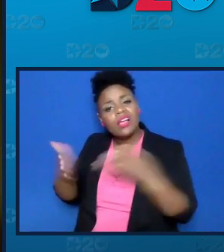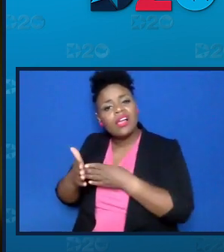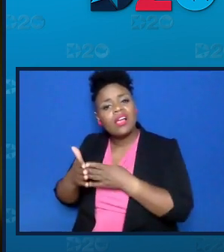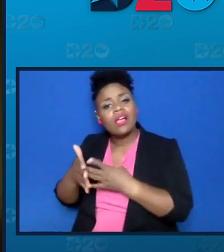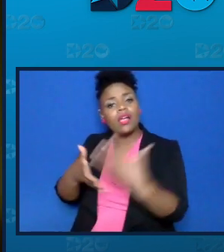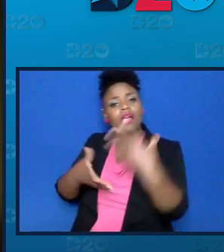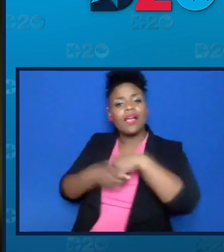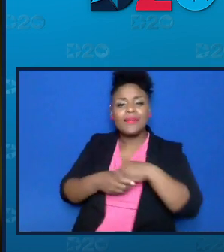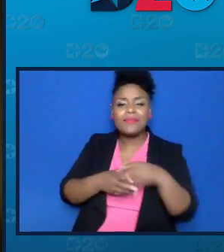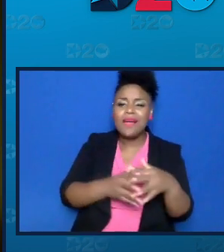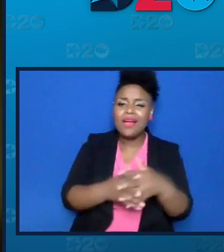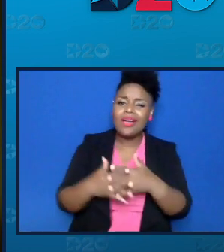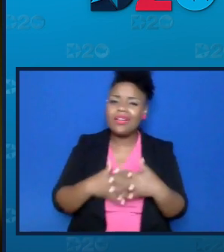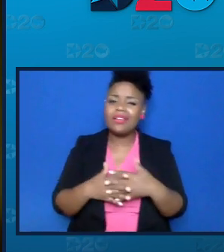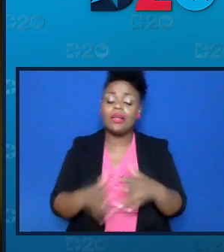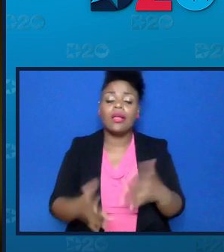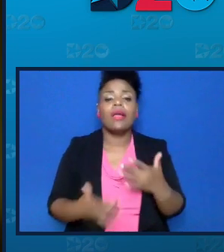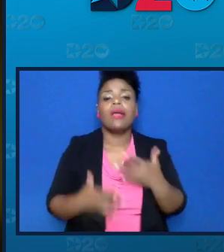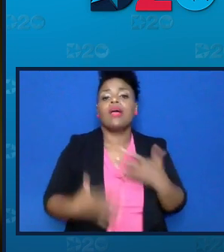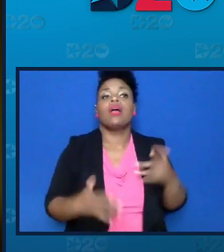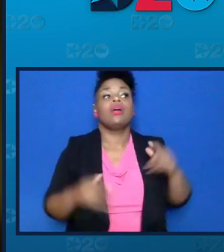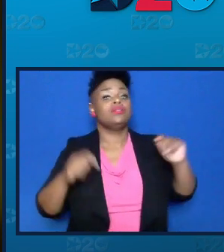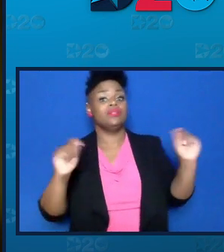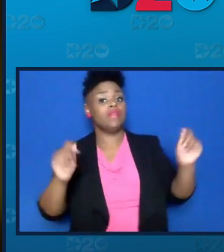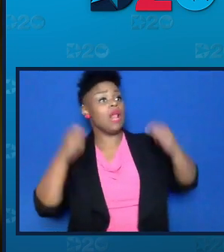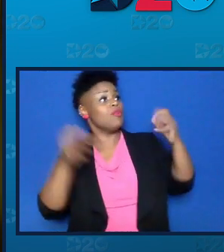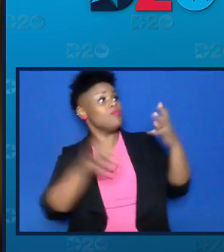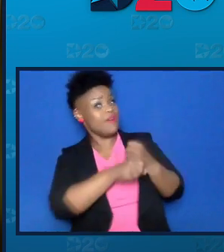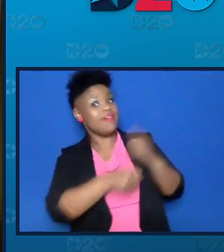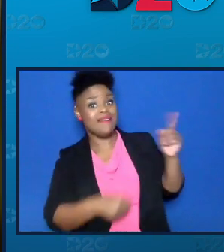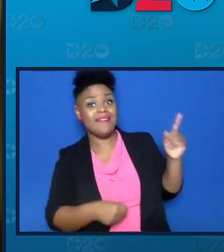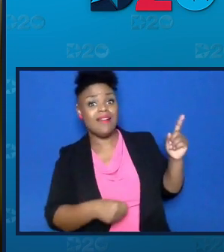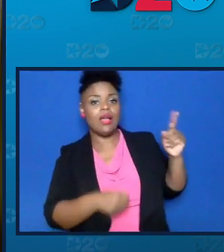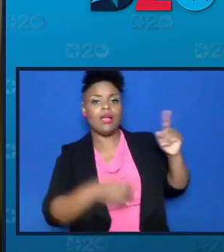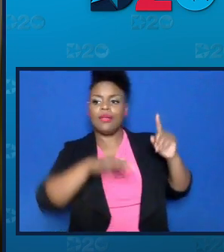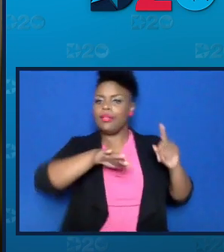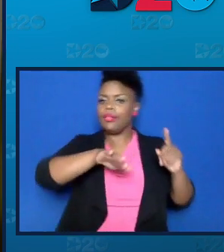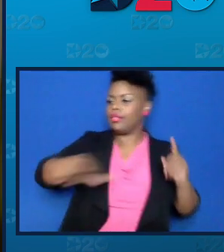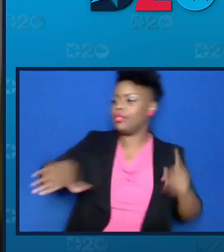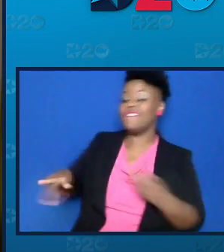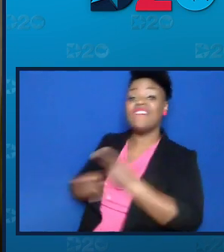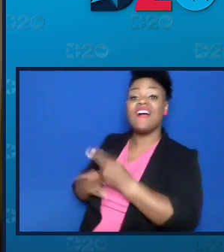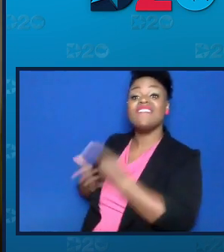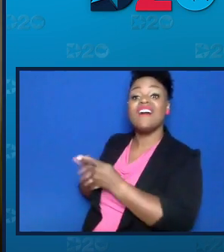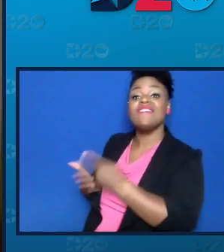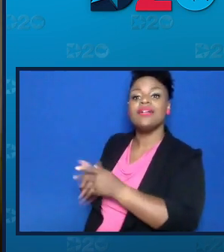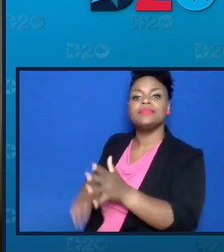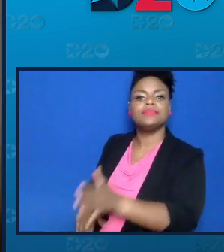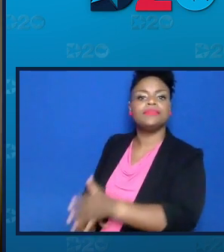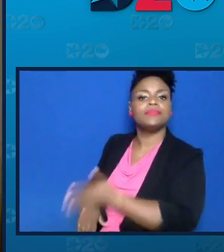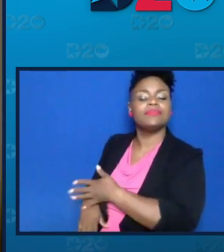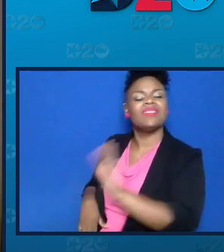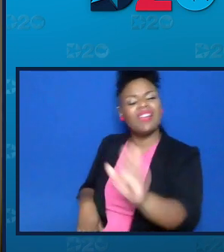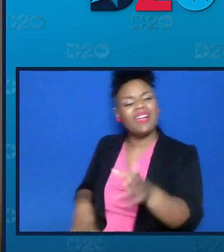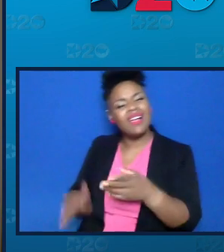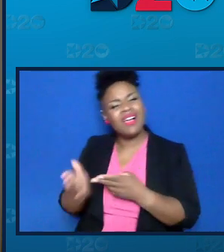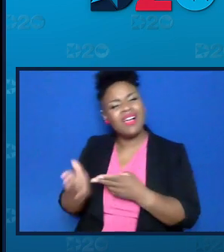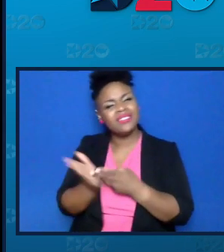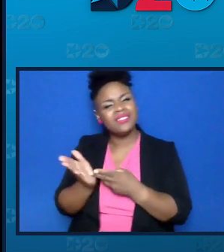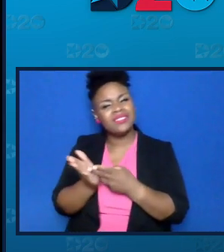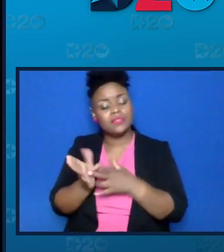the tragedies. But an honest accounting of who we've been can enable us to see who we should